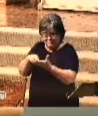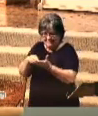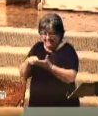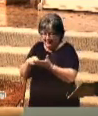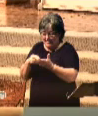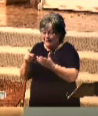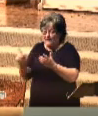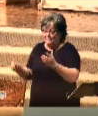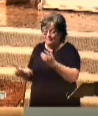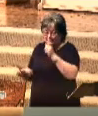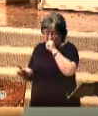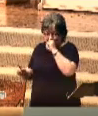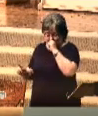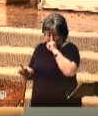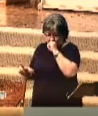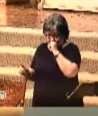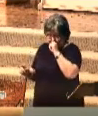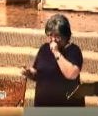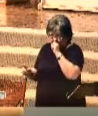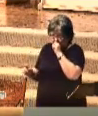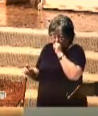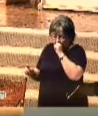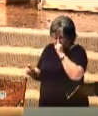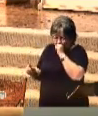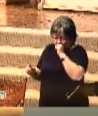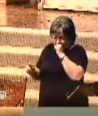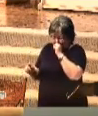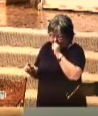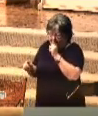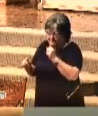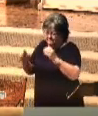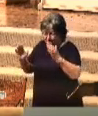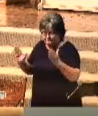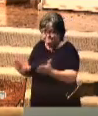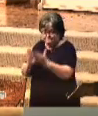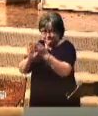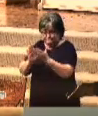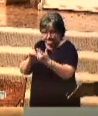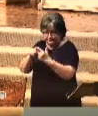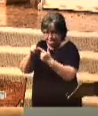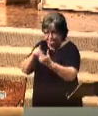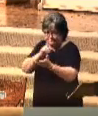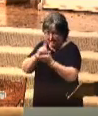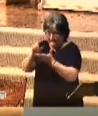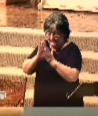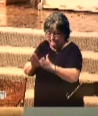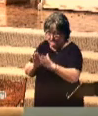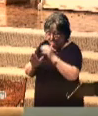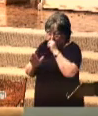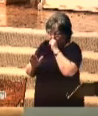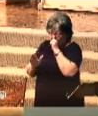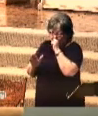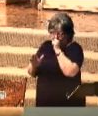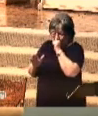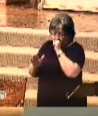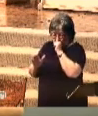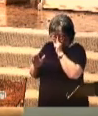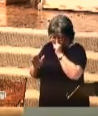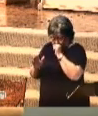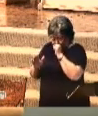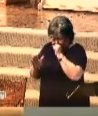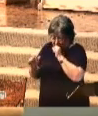to His disciples on the first day of the week, on Sunday. The anointing of the Holy Spirit descended at